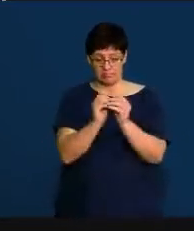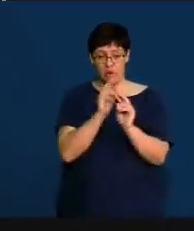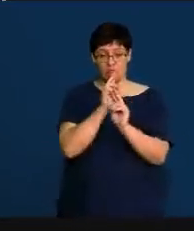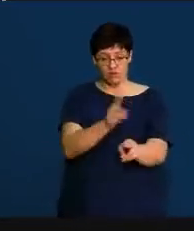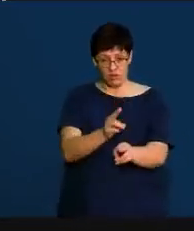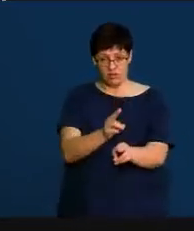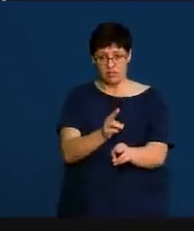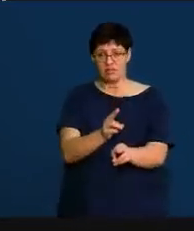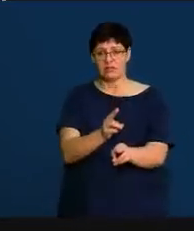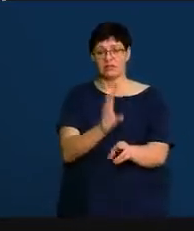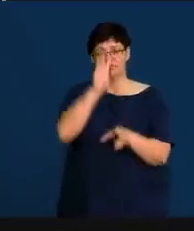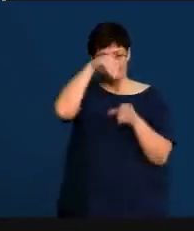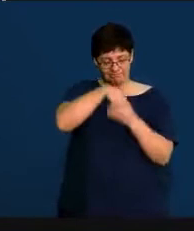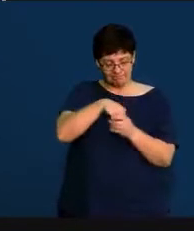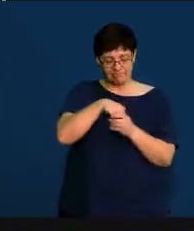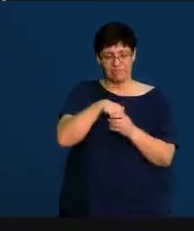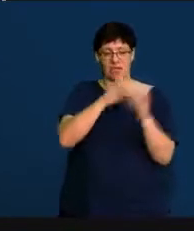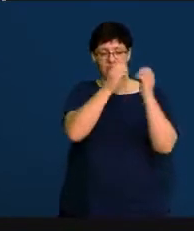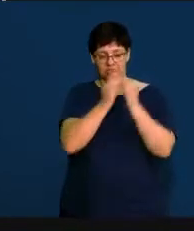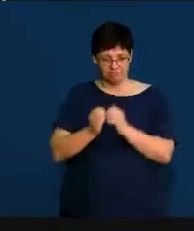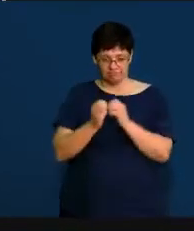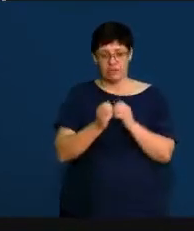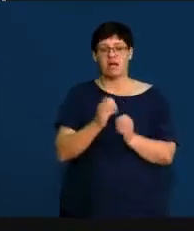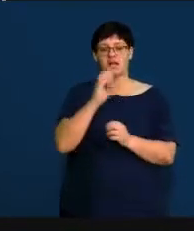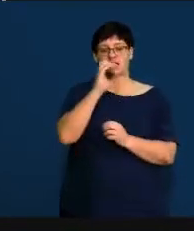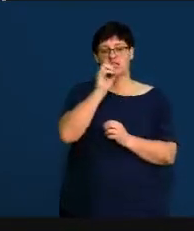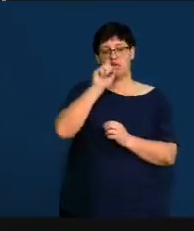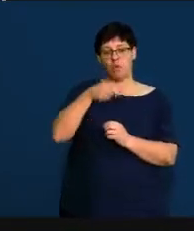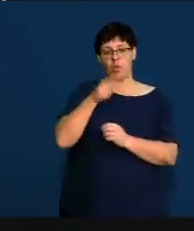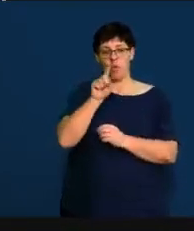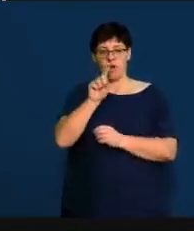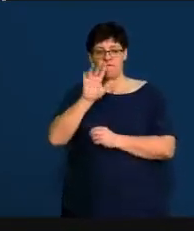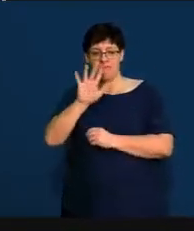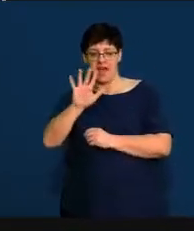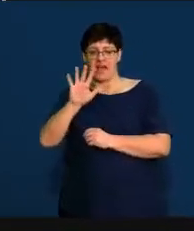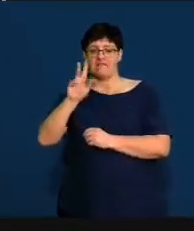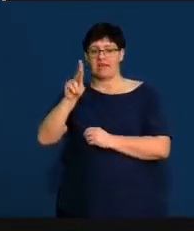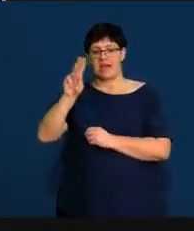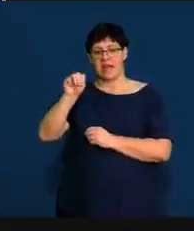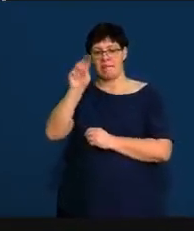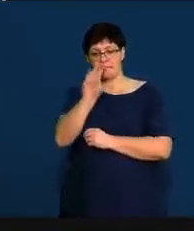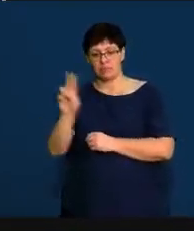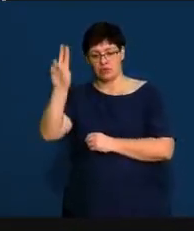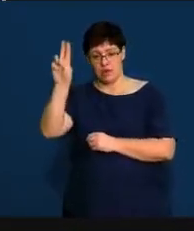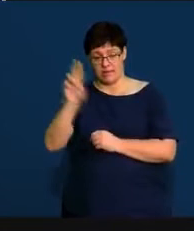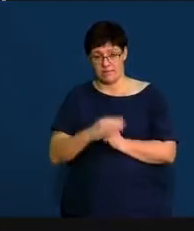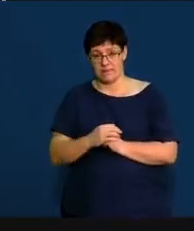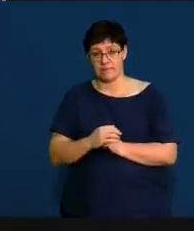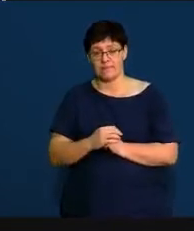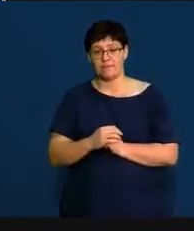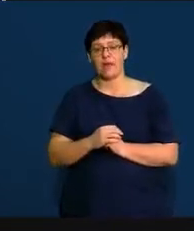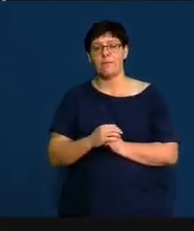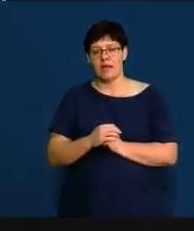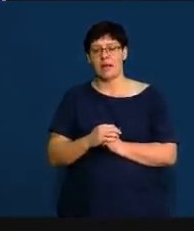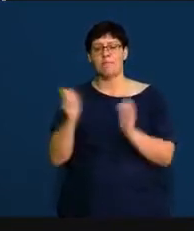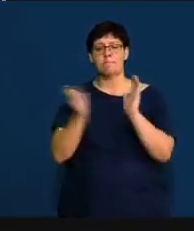responses into my formula, I end up with a final answer of 0.15 kilometers squared. Let's